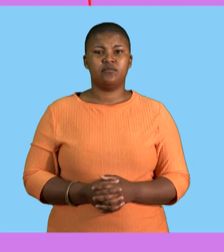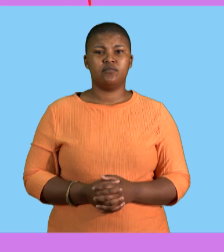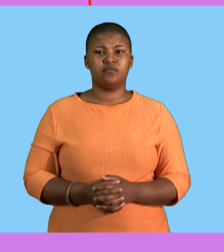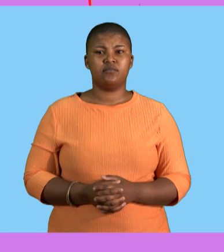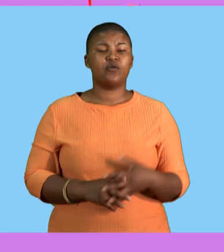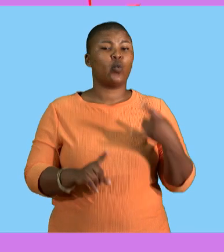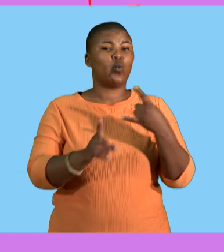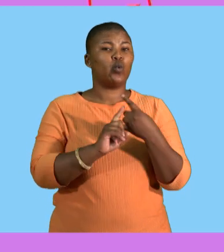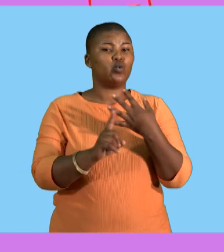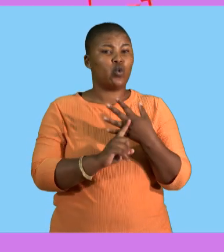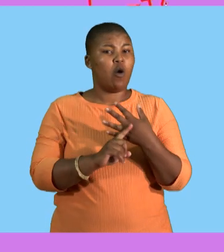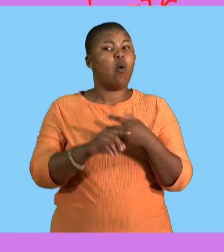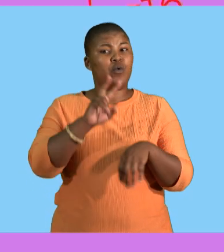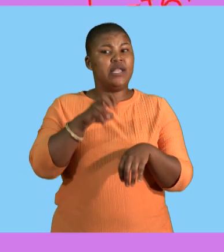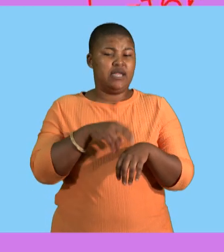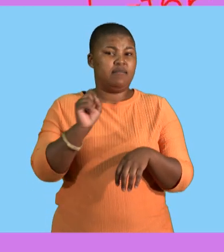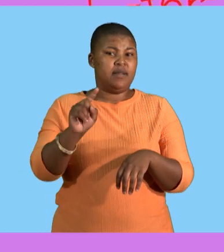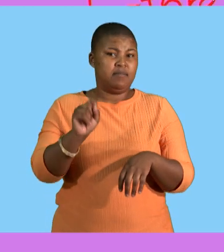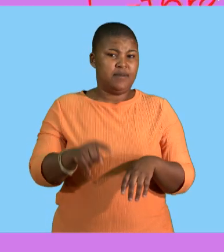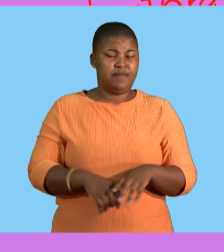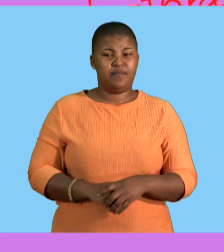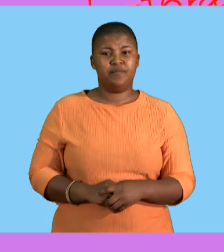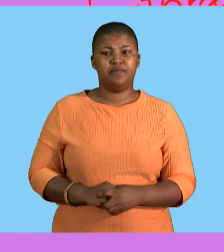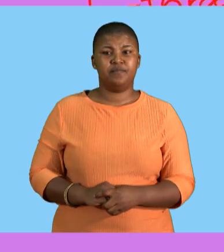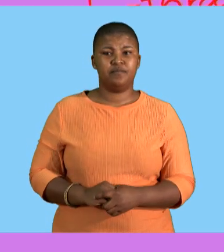in the bathroom.